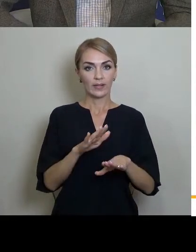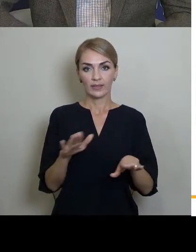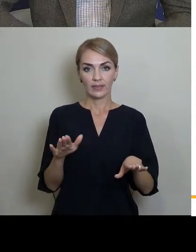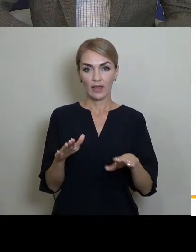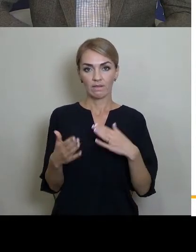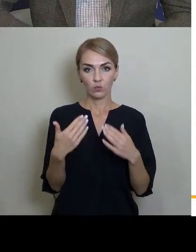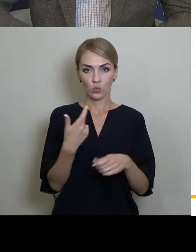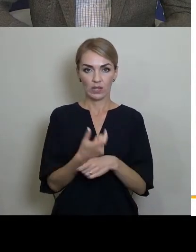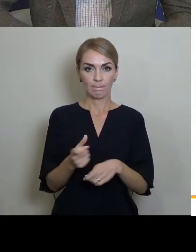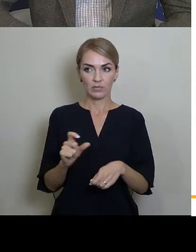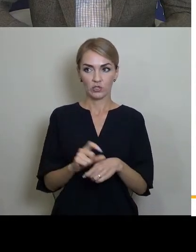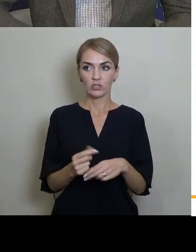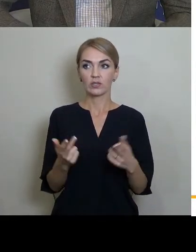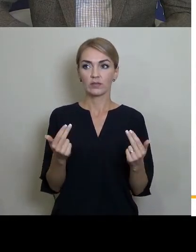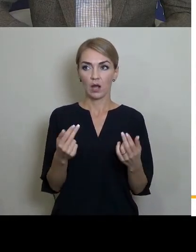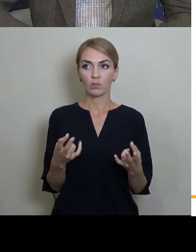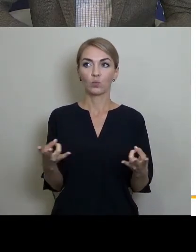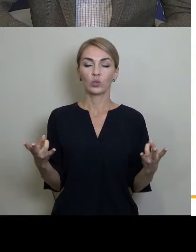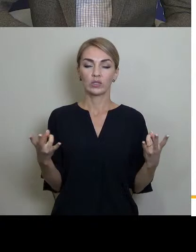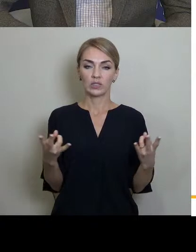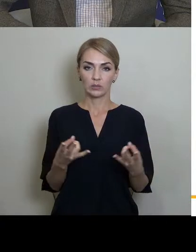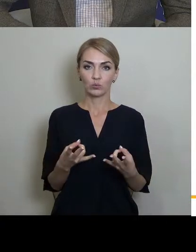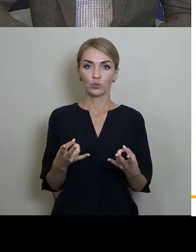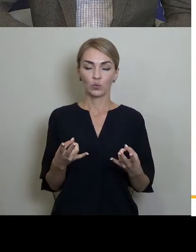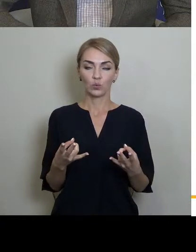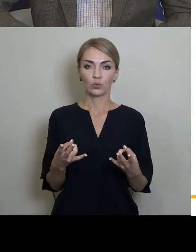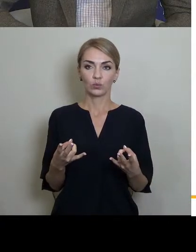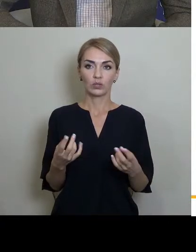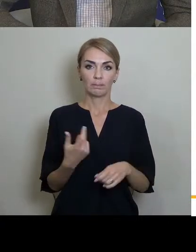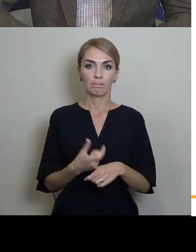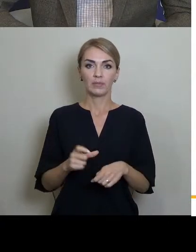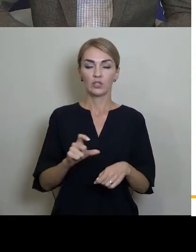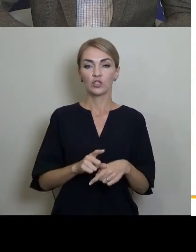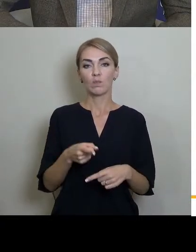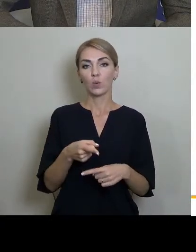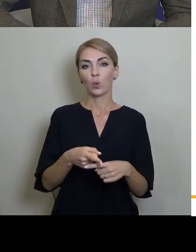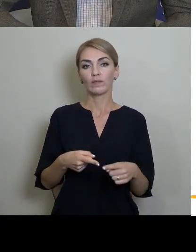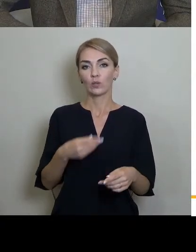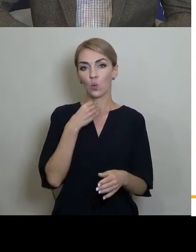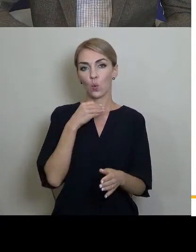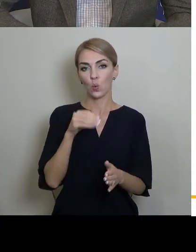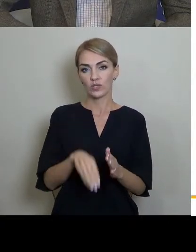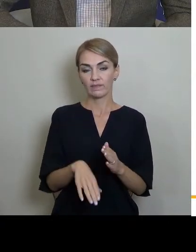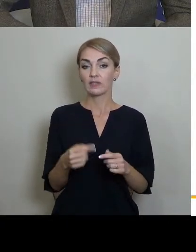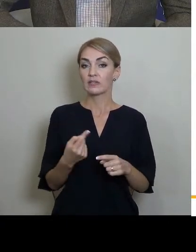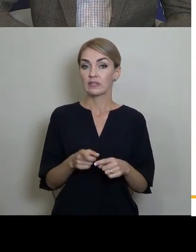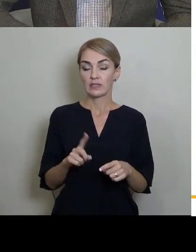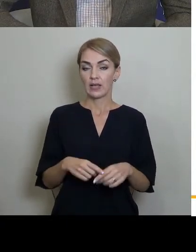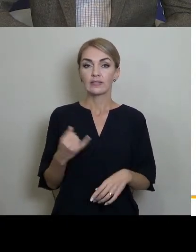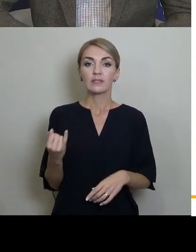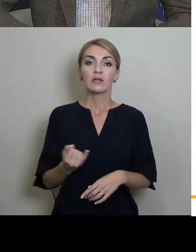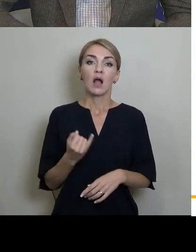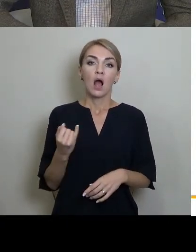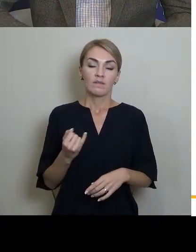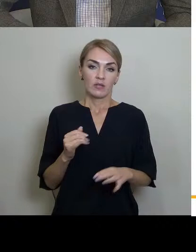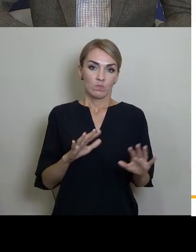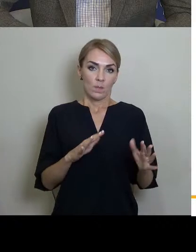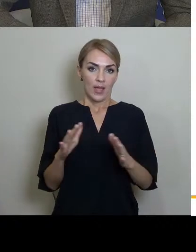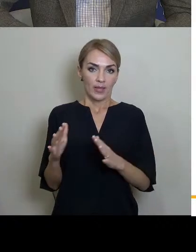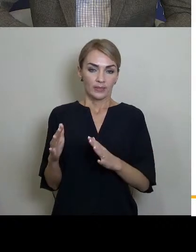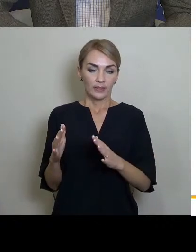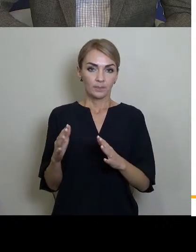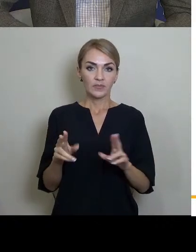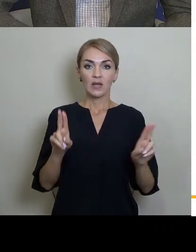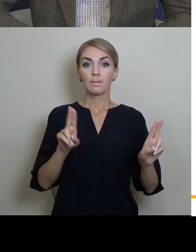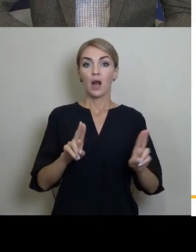spoiled, they are not taken into account. So it is necessary to have the absolute majority, more than half of the votes